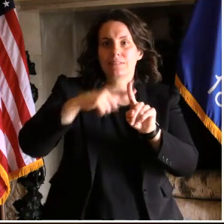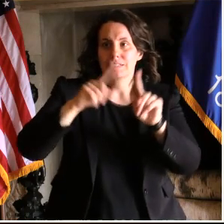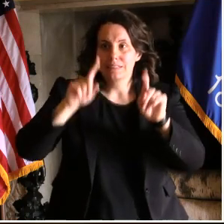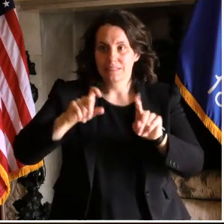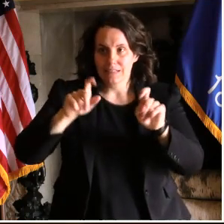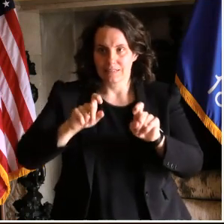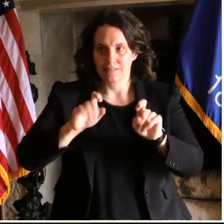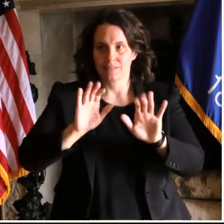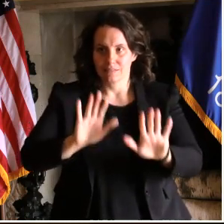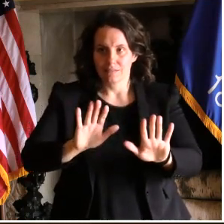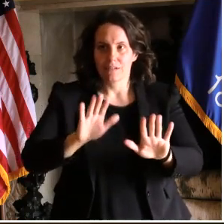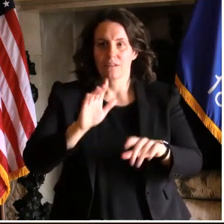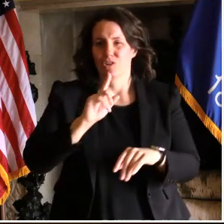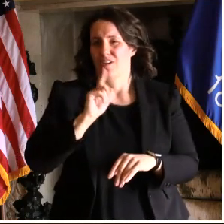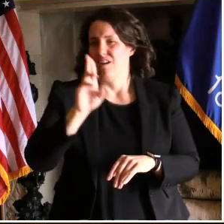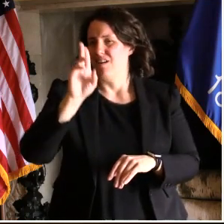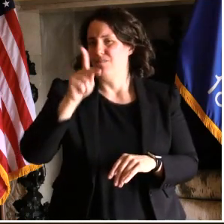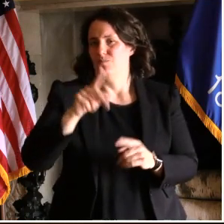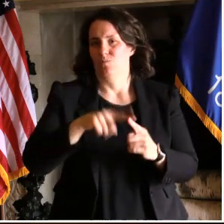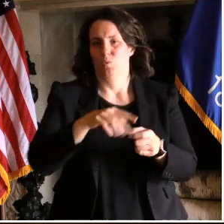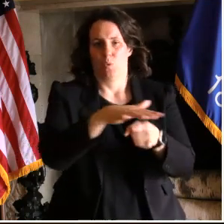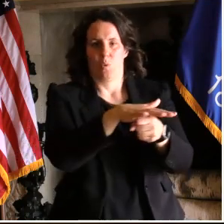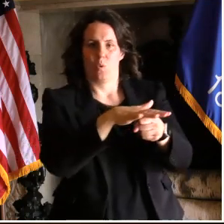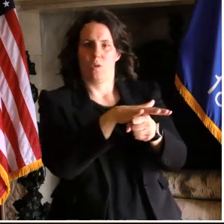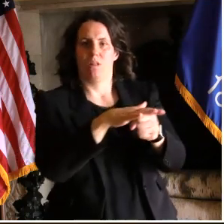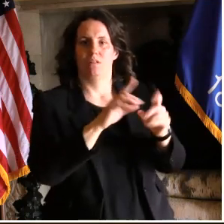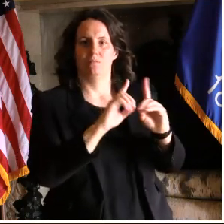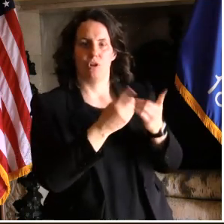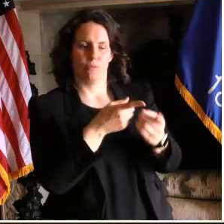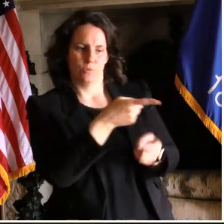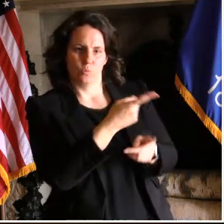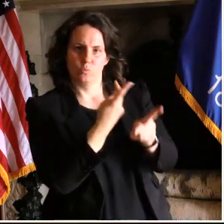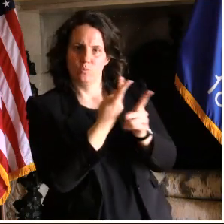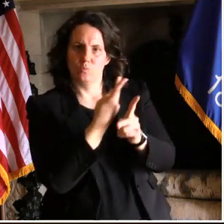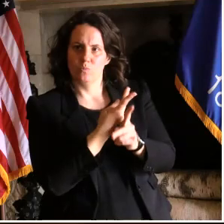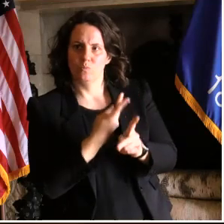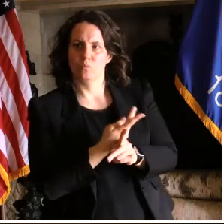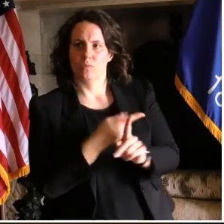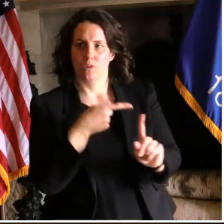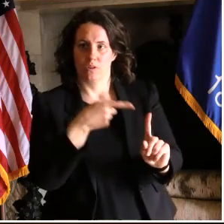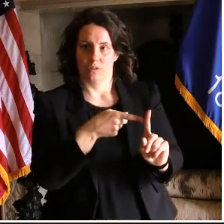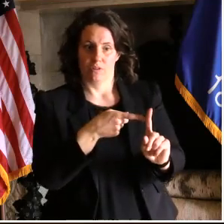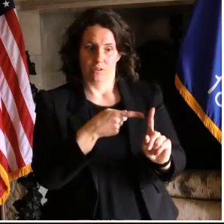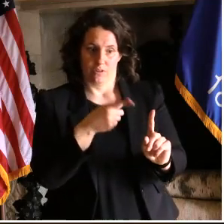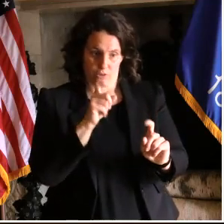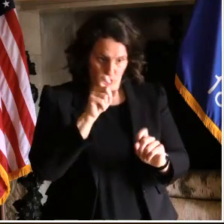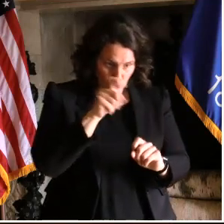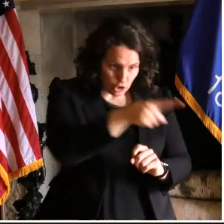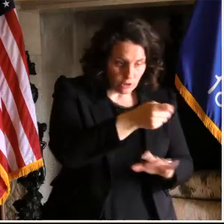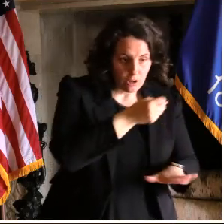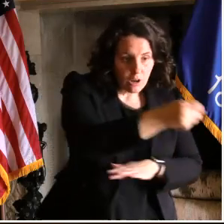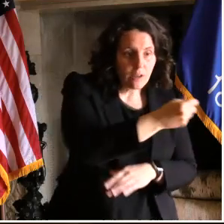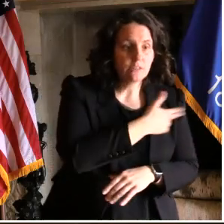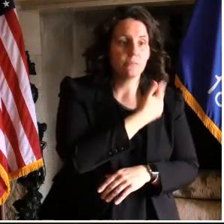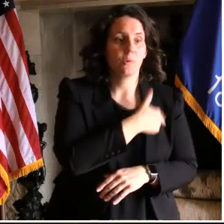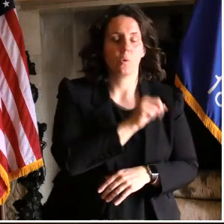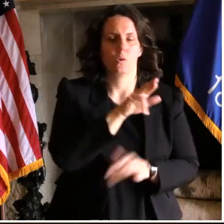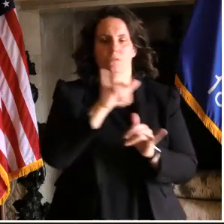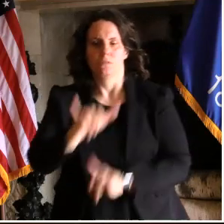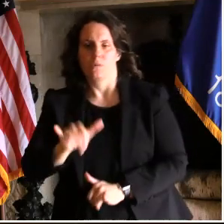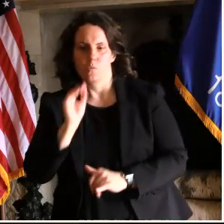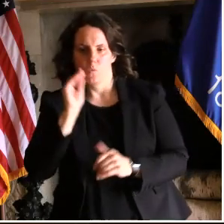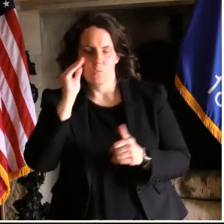to identify more clinical information. So we're trying to streamline those processes and get better information in the coming days.